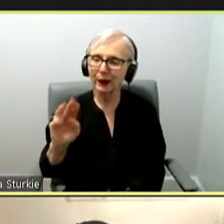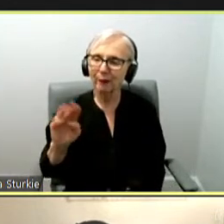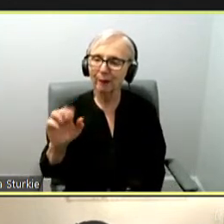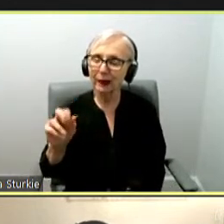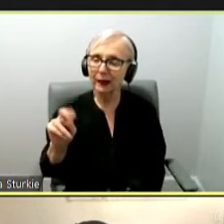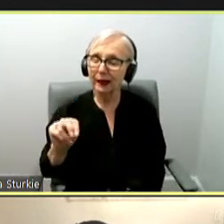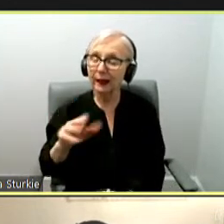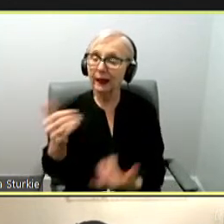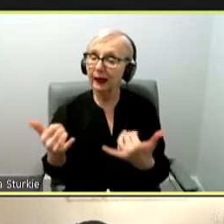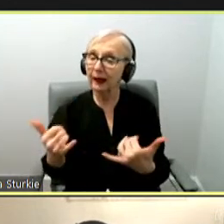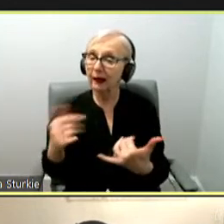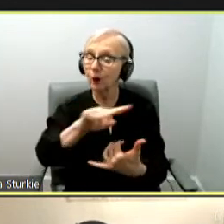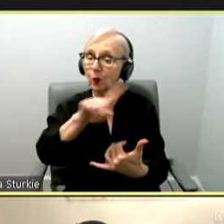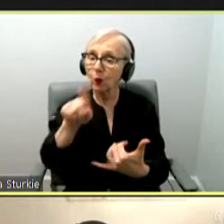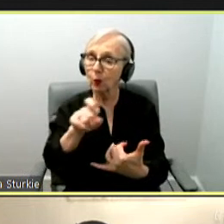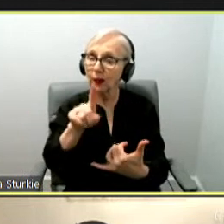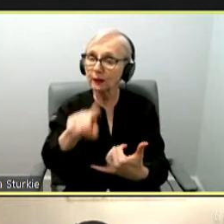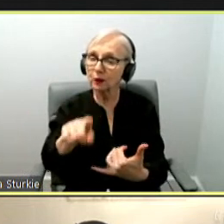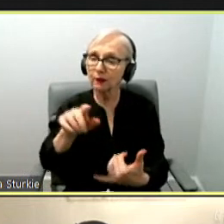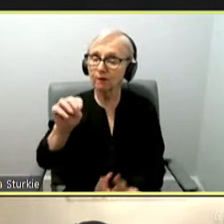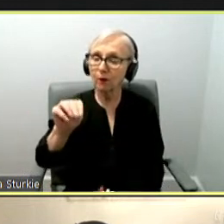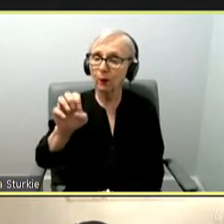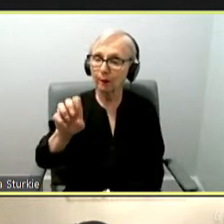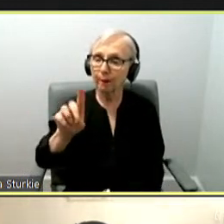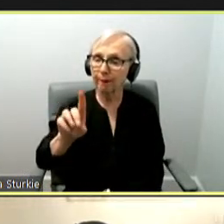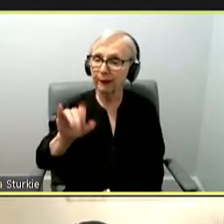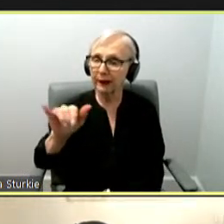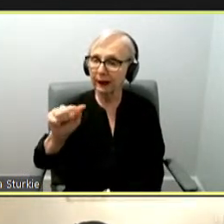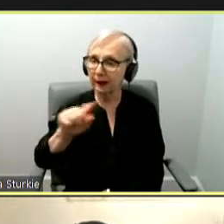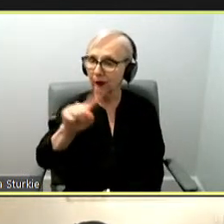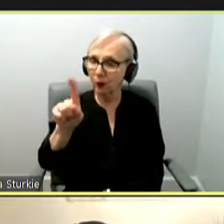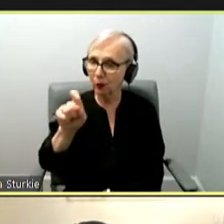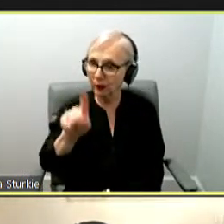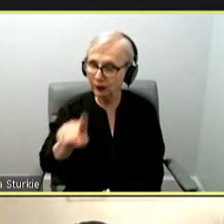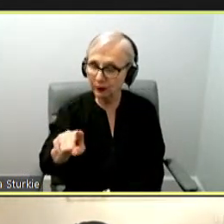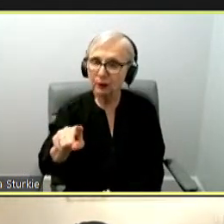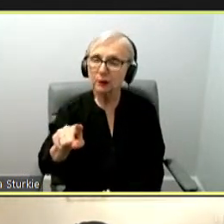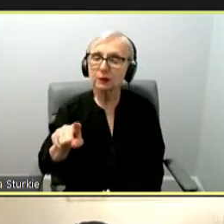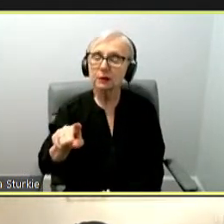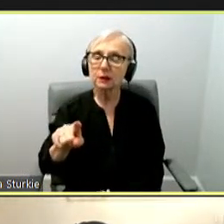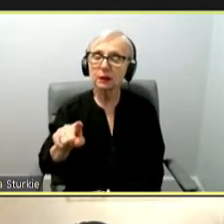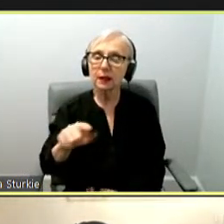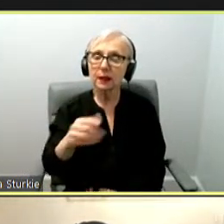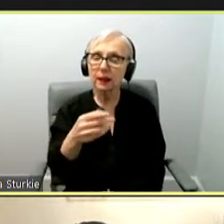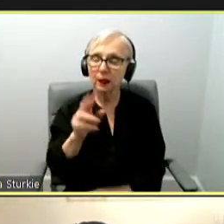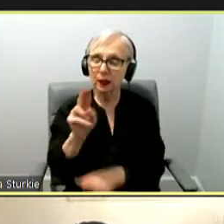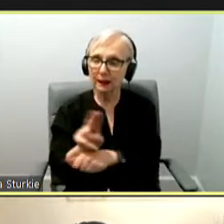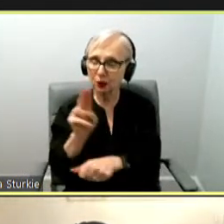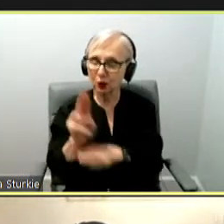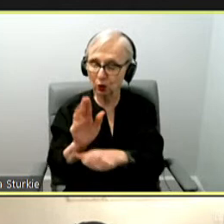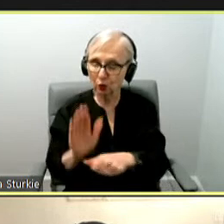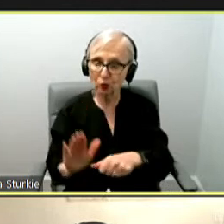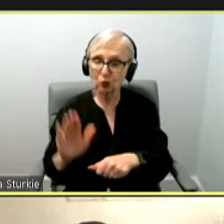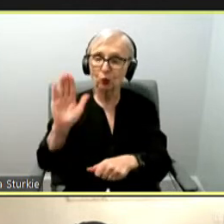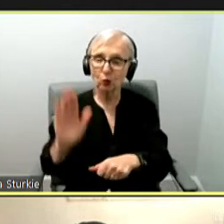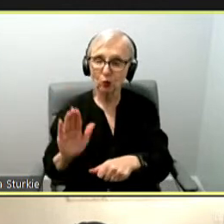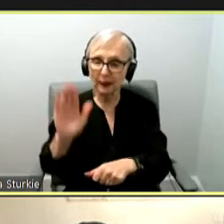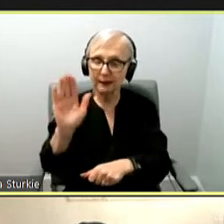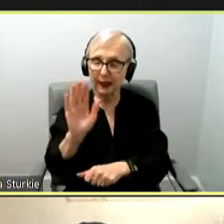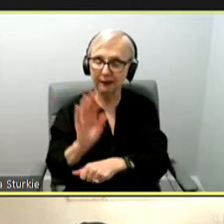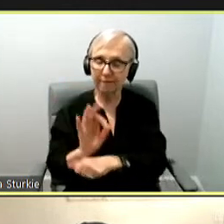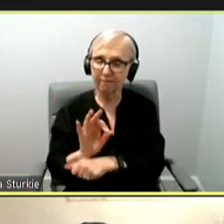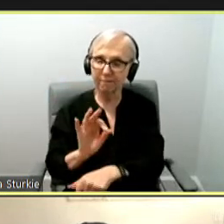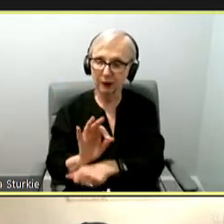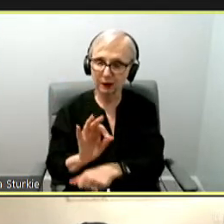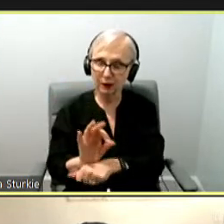things up for the media Q&A portion of this afternoon's press conference. A couple of notes here. Let's use the raise hand function. You can find